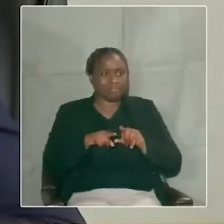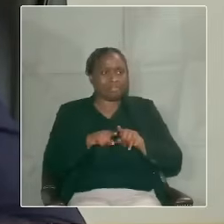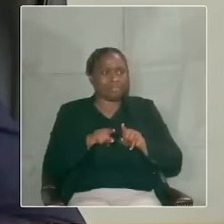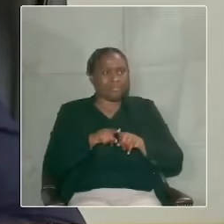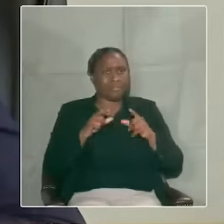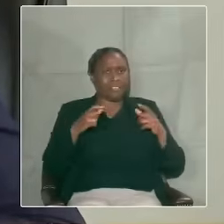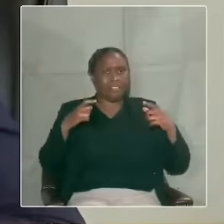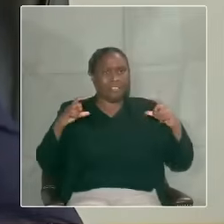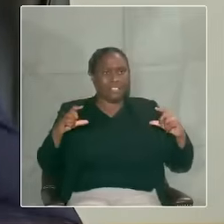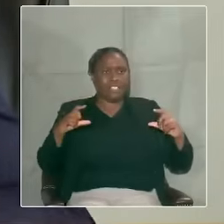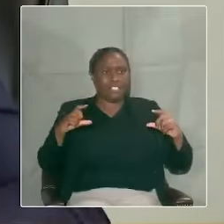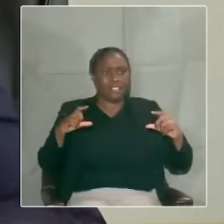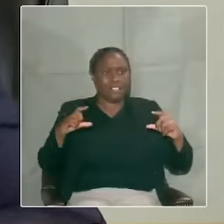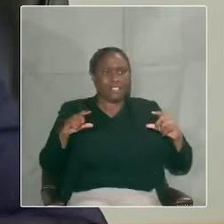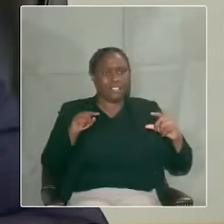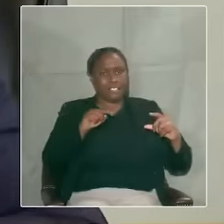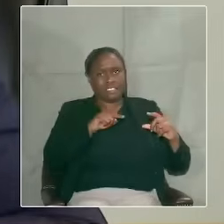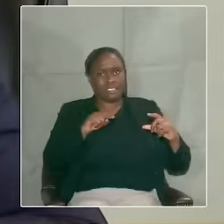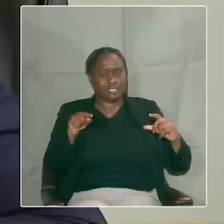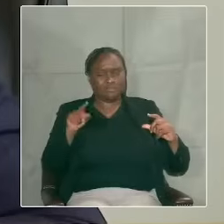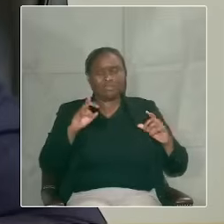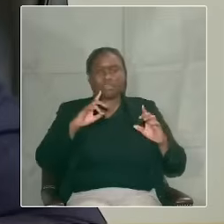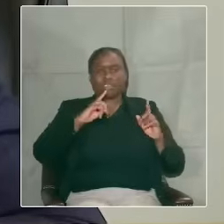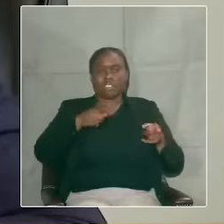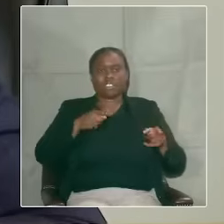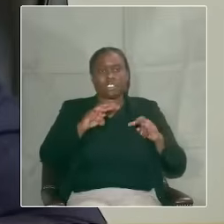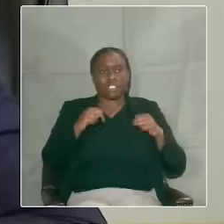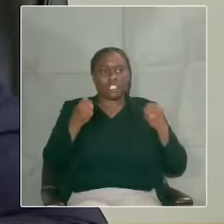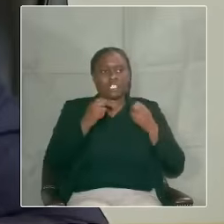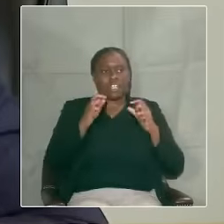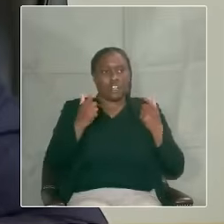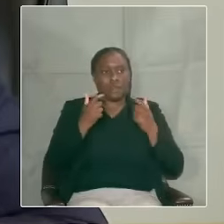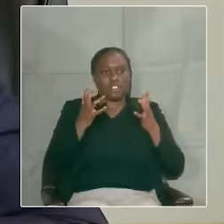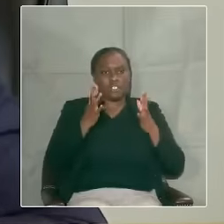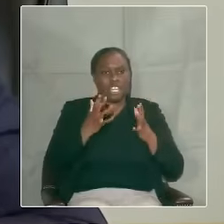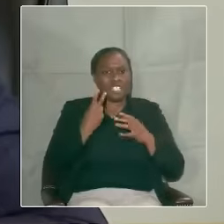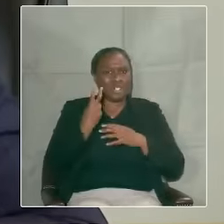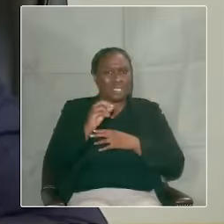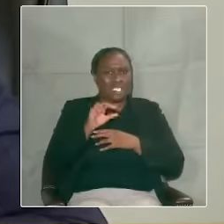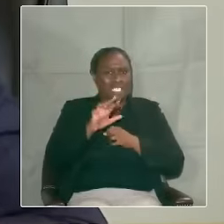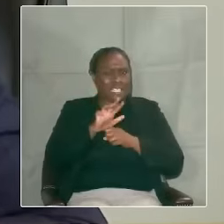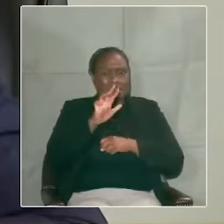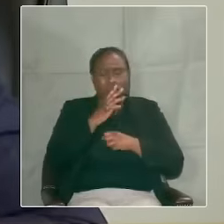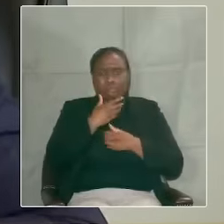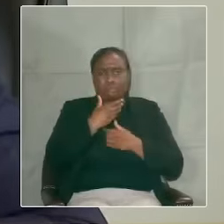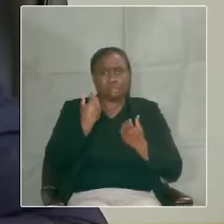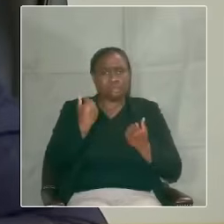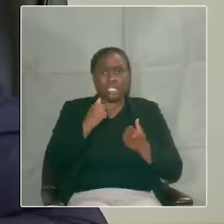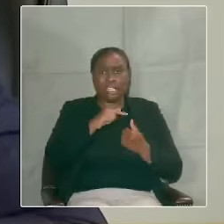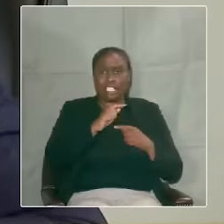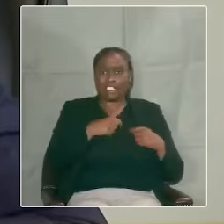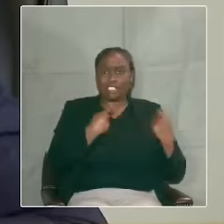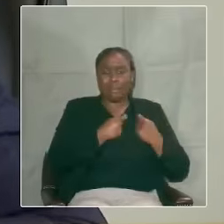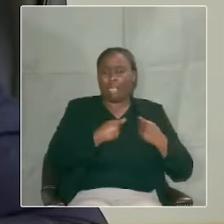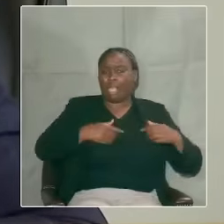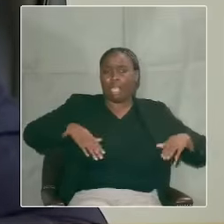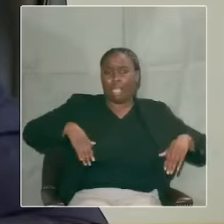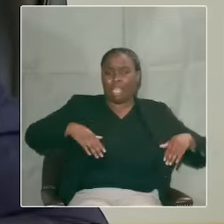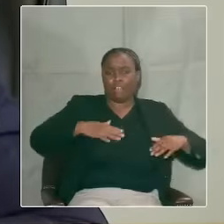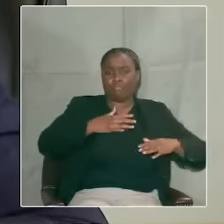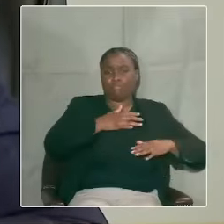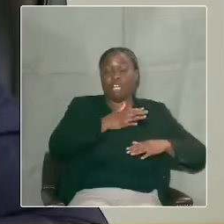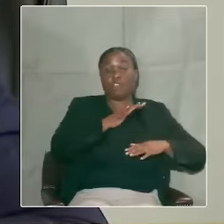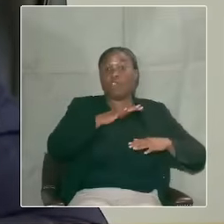a directive was made to National Commissioner in 2019, I don't know that. This team was not established as